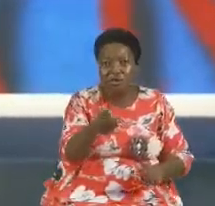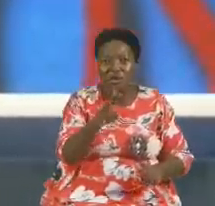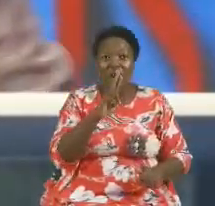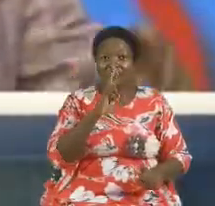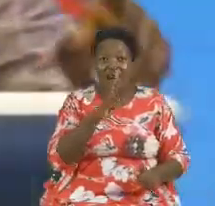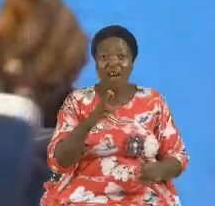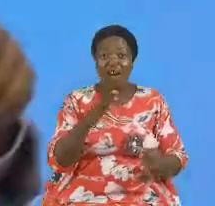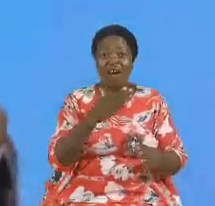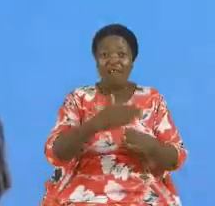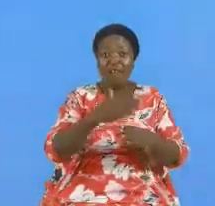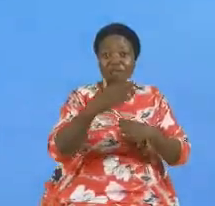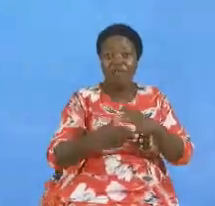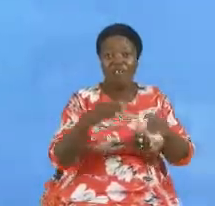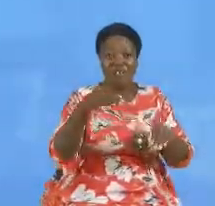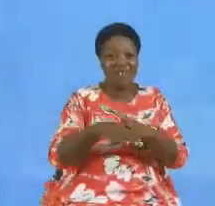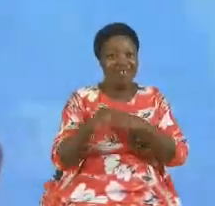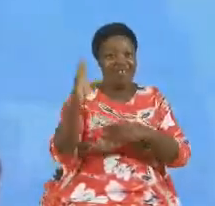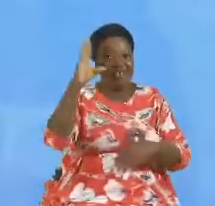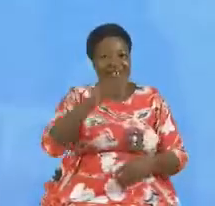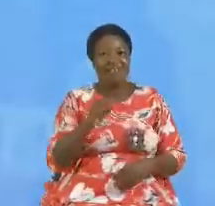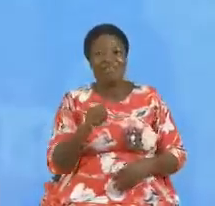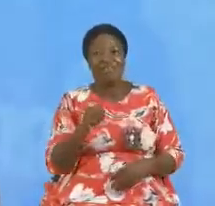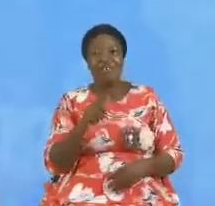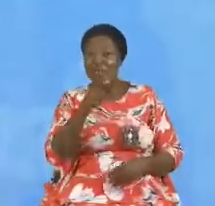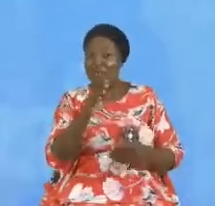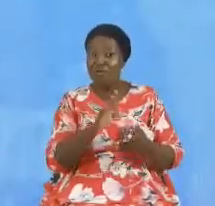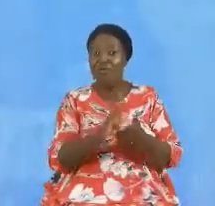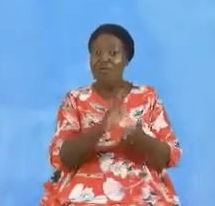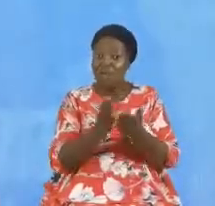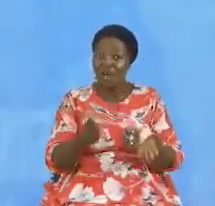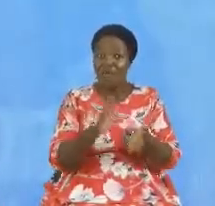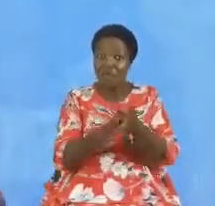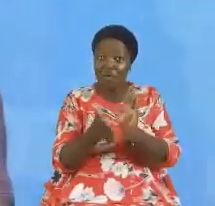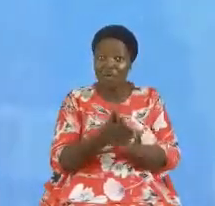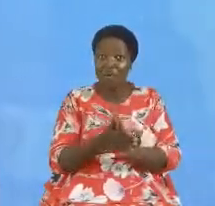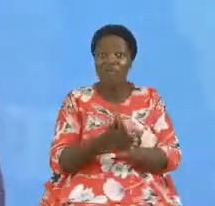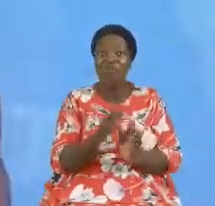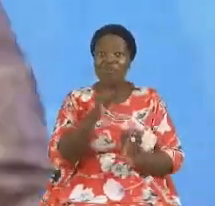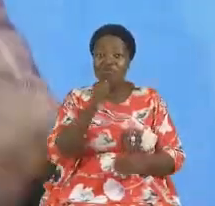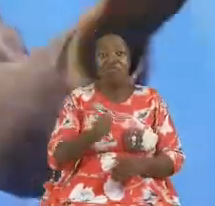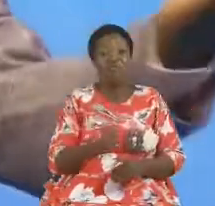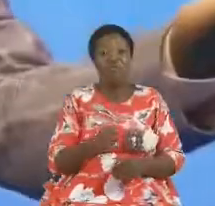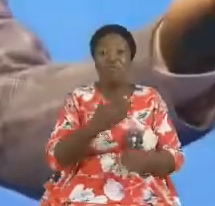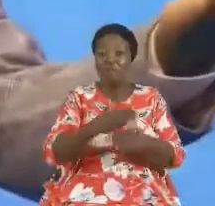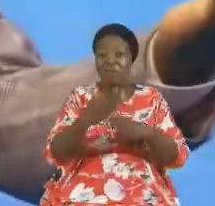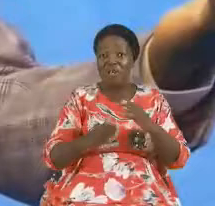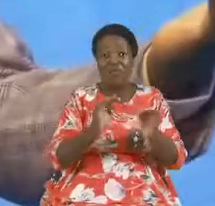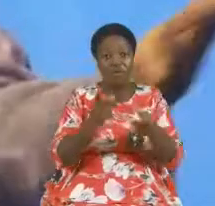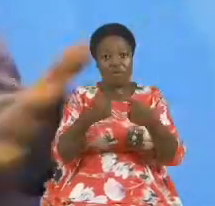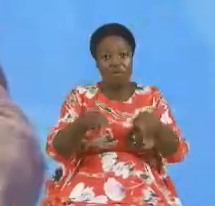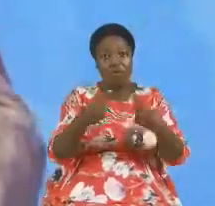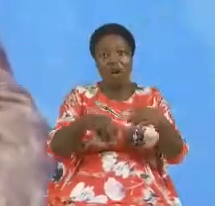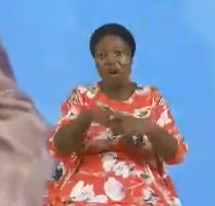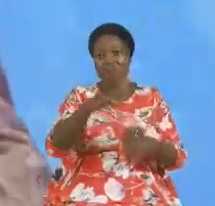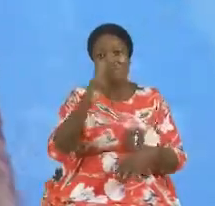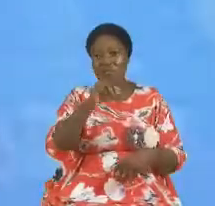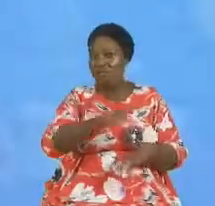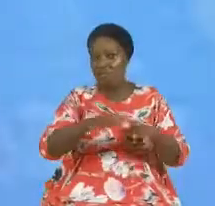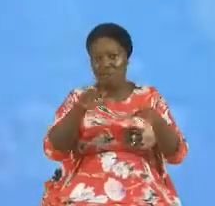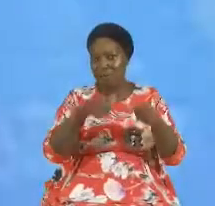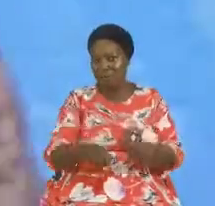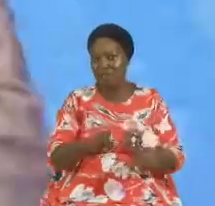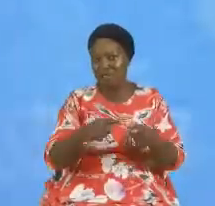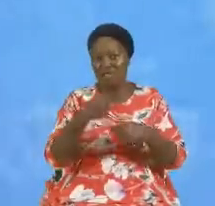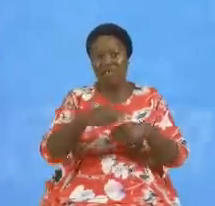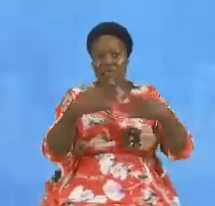beautiful. And ye are complete in him. You'll become incomplete if you go out of